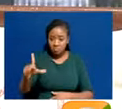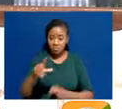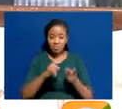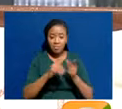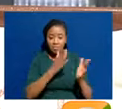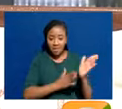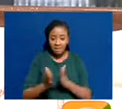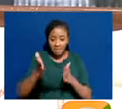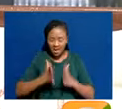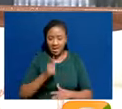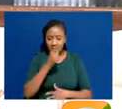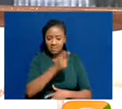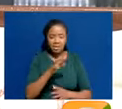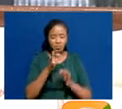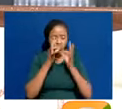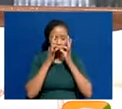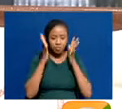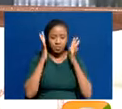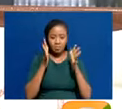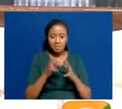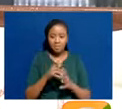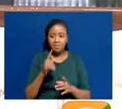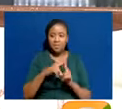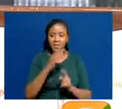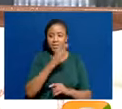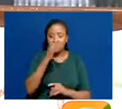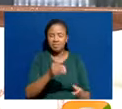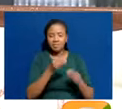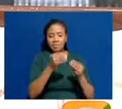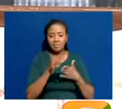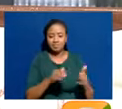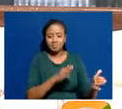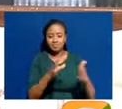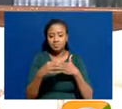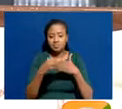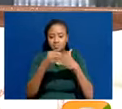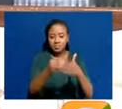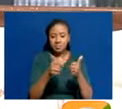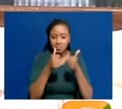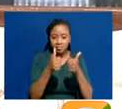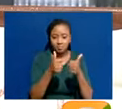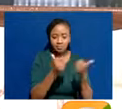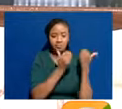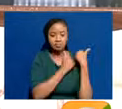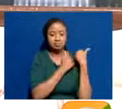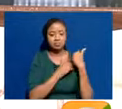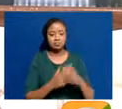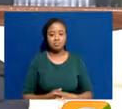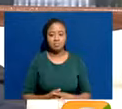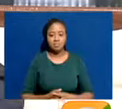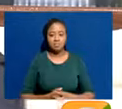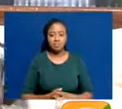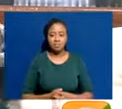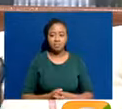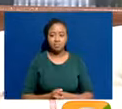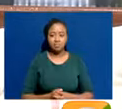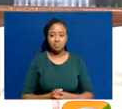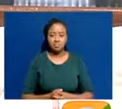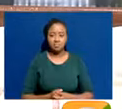Yeah. World class. They had just never been given a chance. They had been suppressed. They're not... boss, leave even those